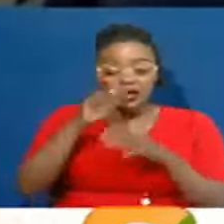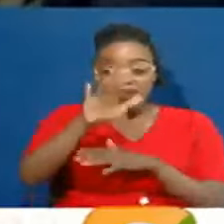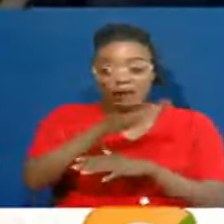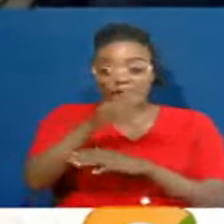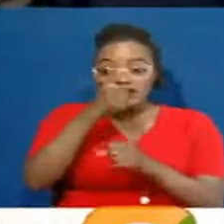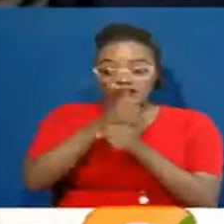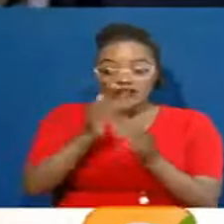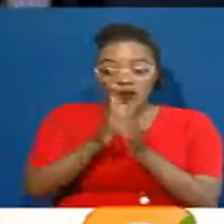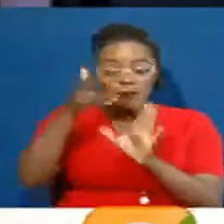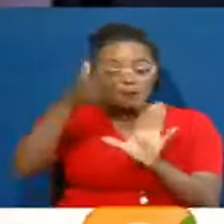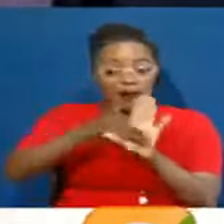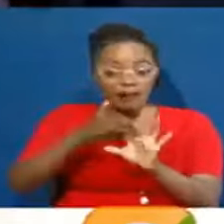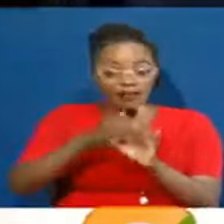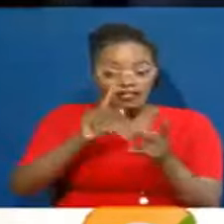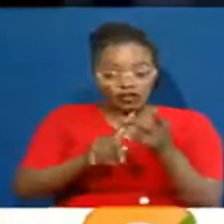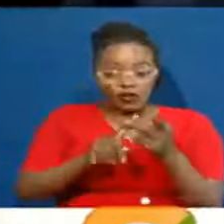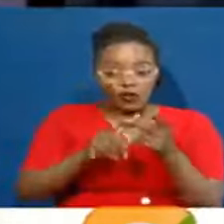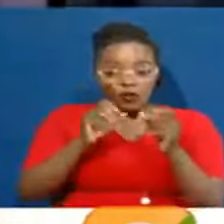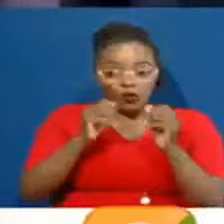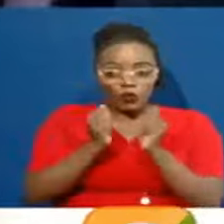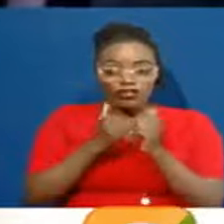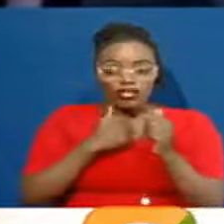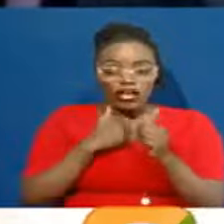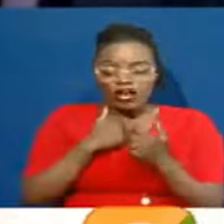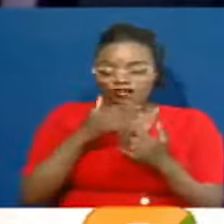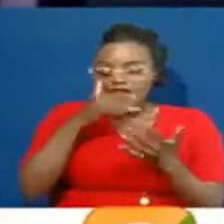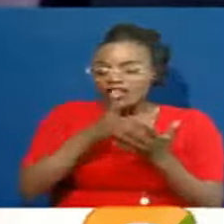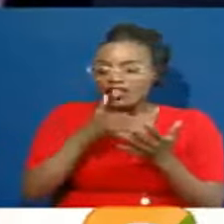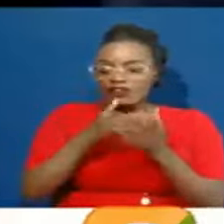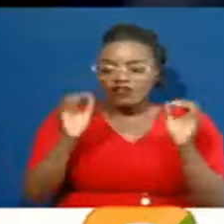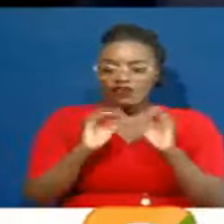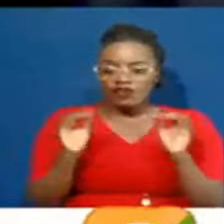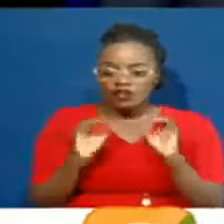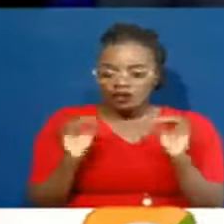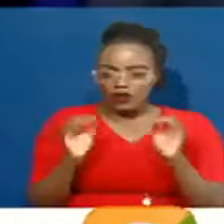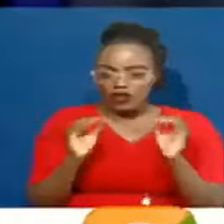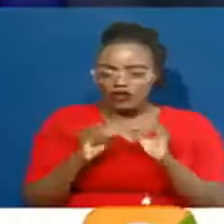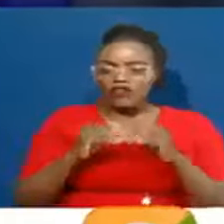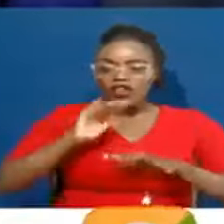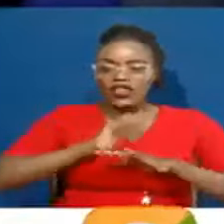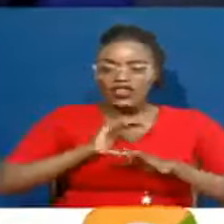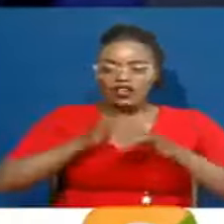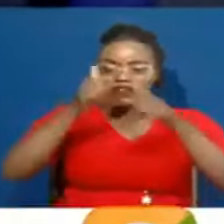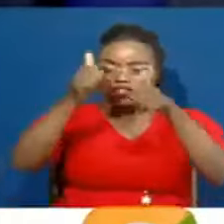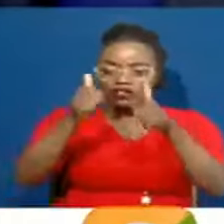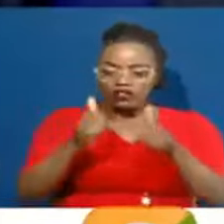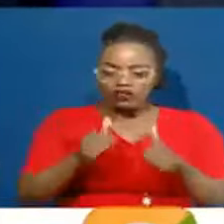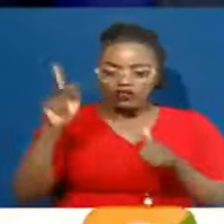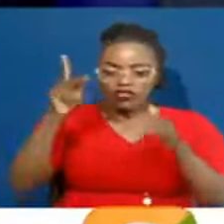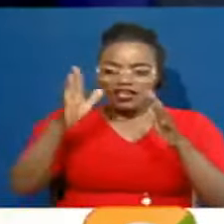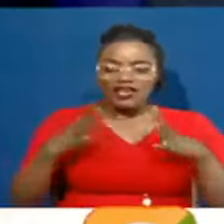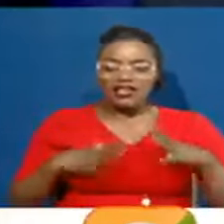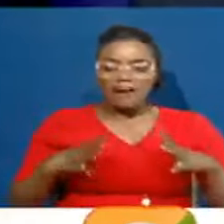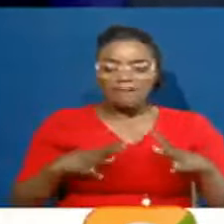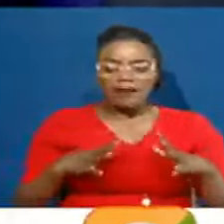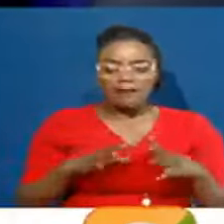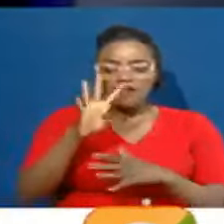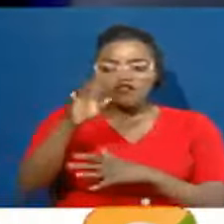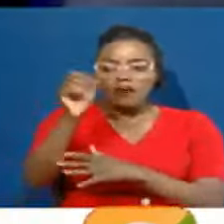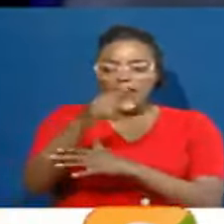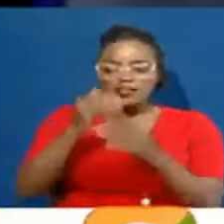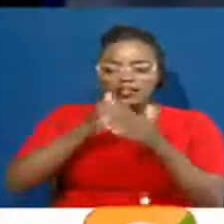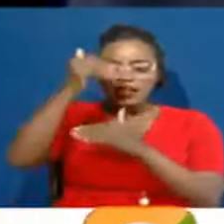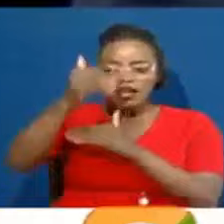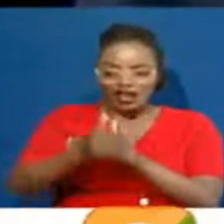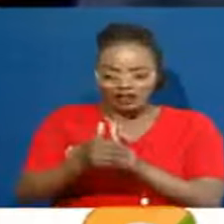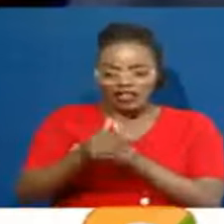purported public participation with no consideration for sufficient notice to the Kenyan people. Barely 4 months after